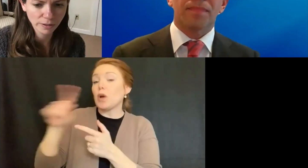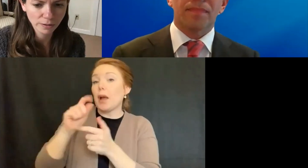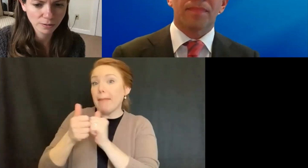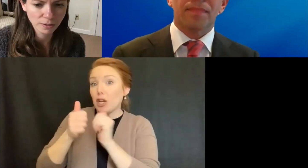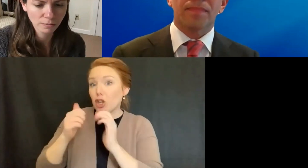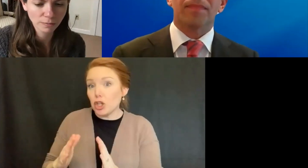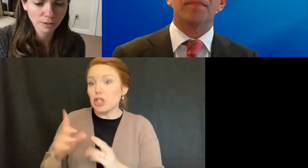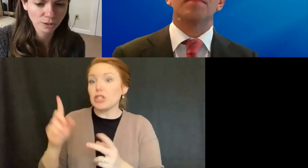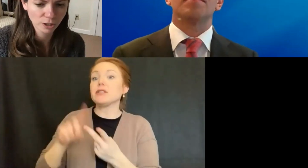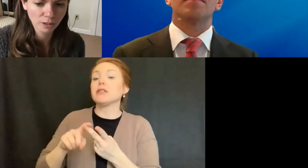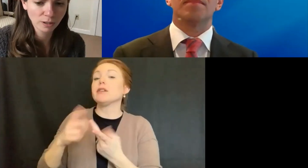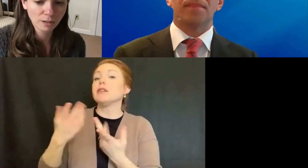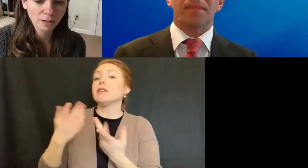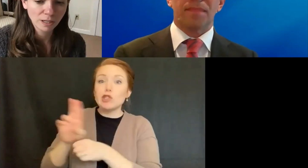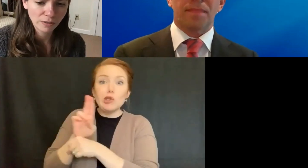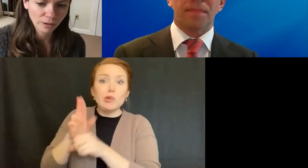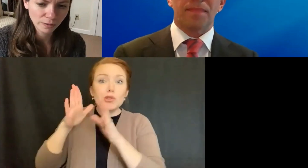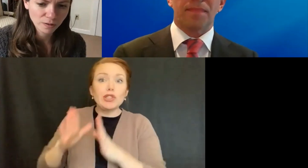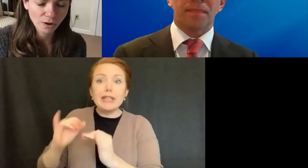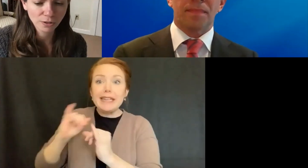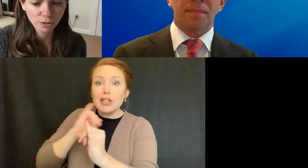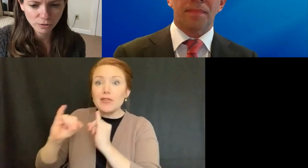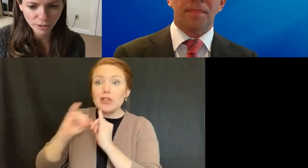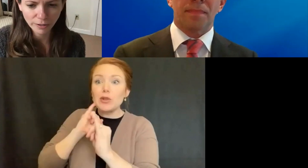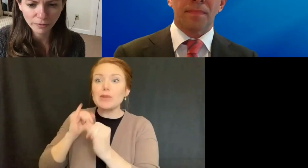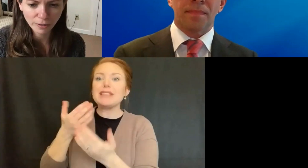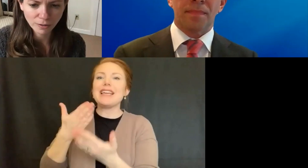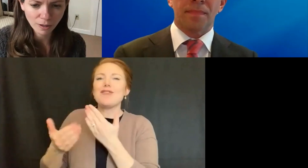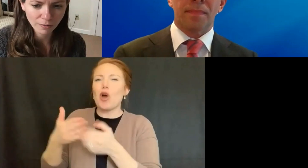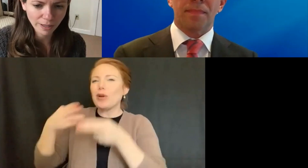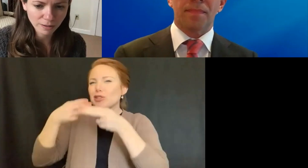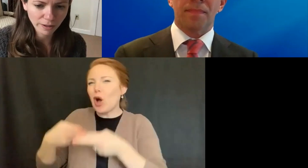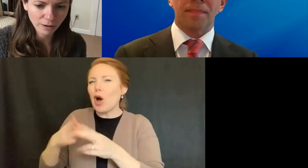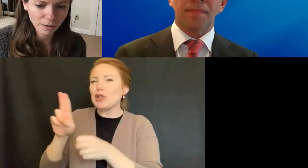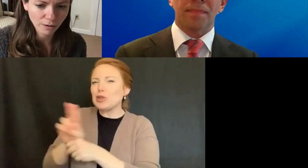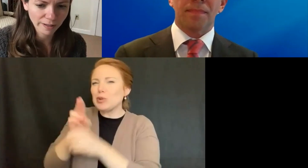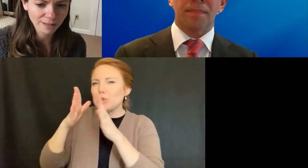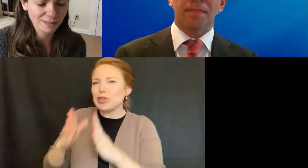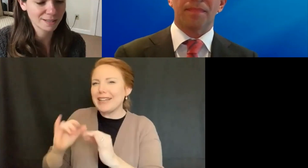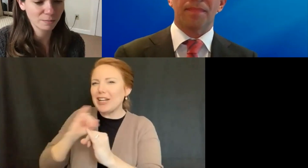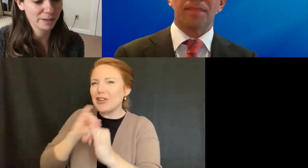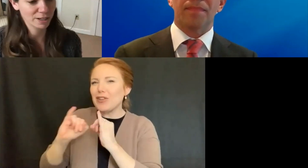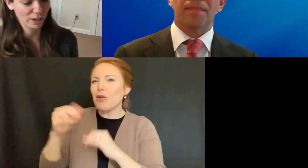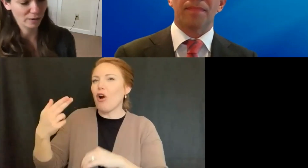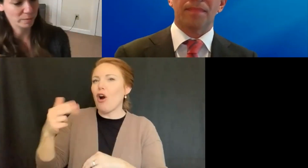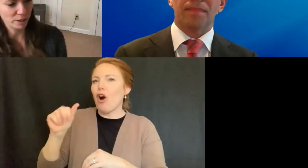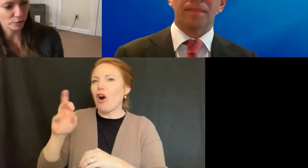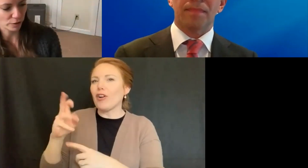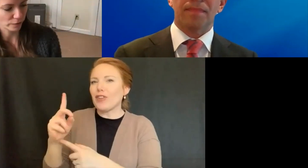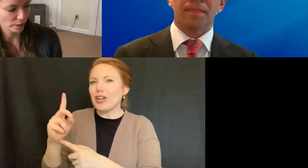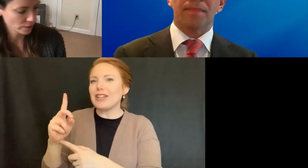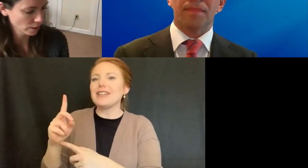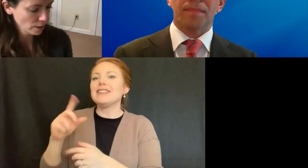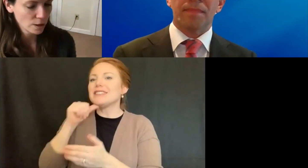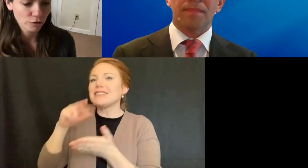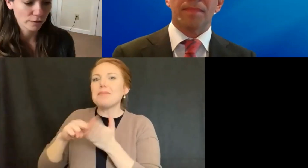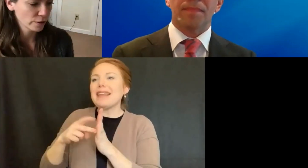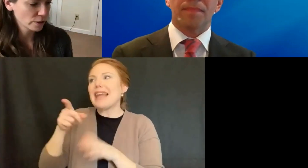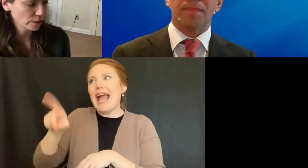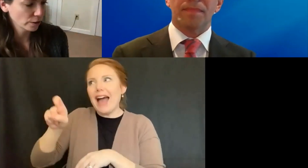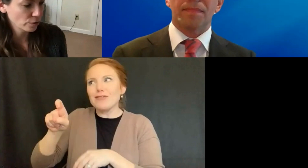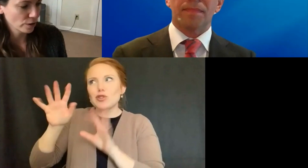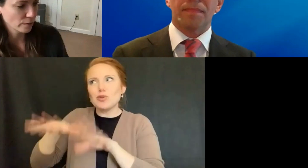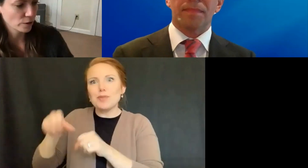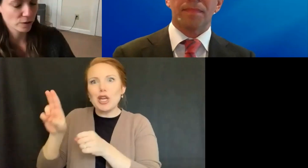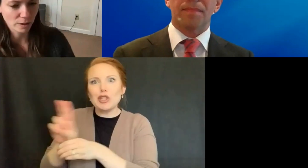user interviews, which even though it's called user interviews, Harvard has a great article on this, it doesn't mean they actually have to be a user first. So our